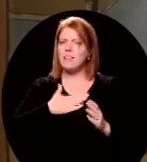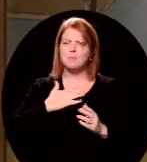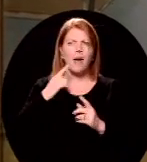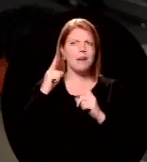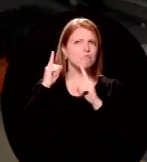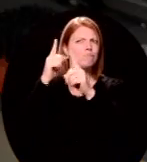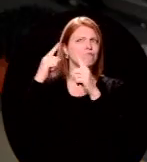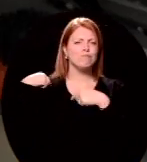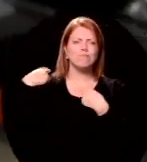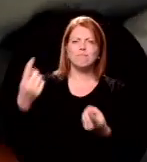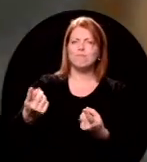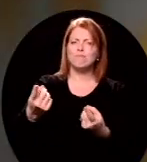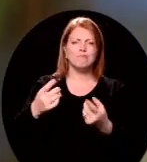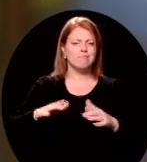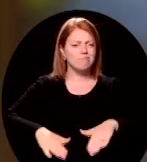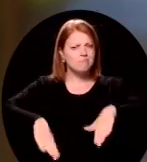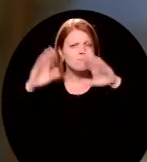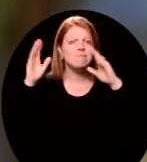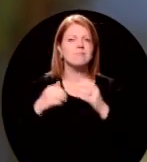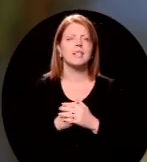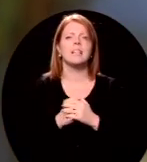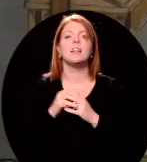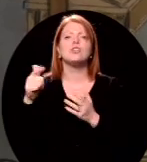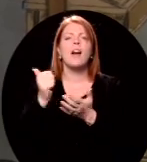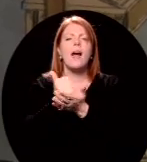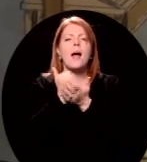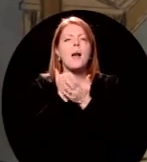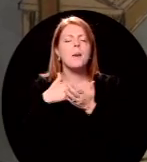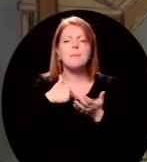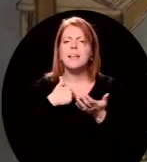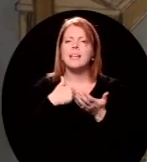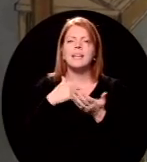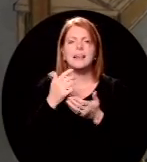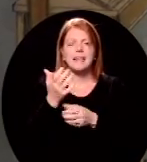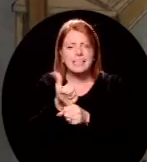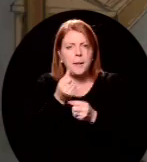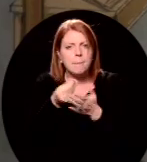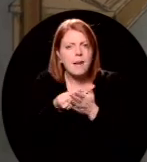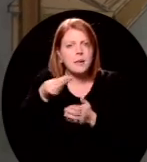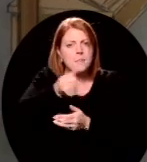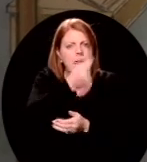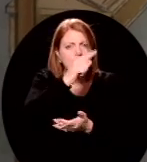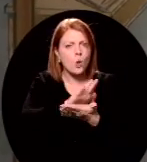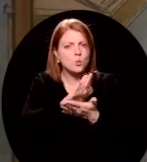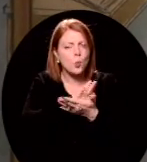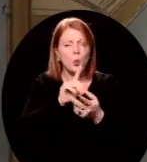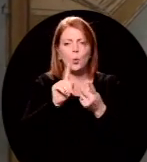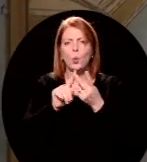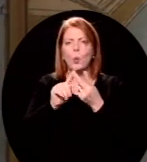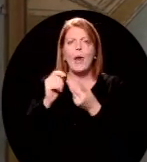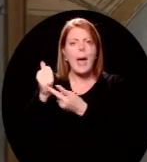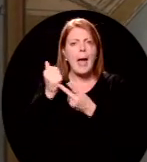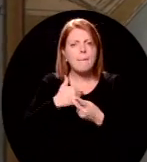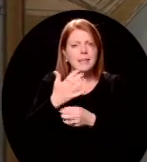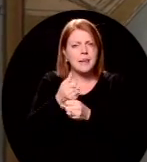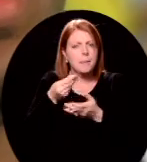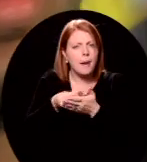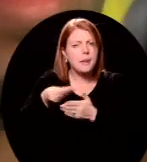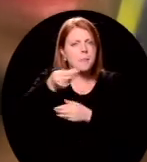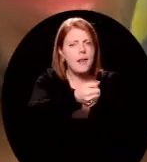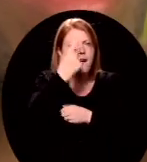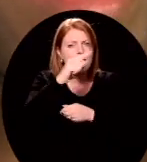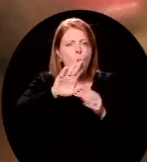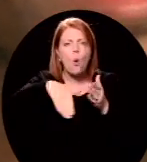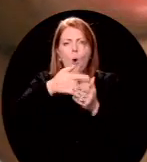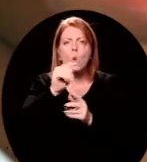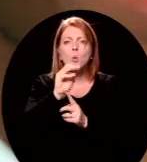dream. I wanted to do that all my life. She helped me with the finance for school. She helped me with the finances